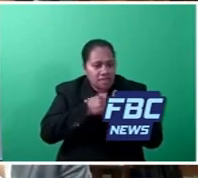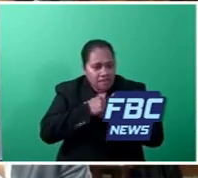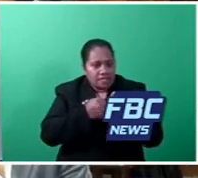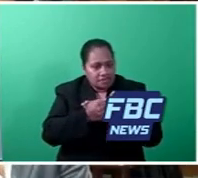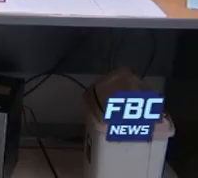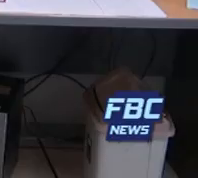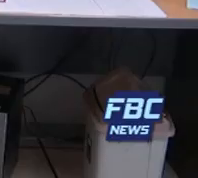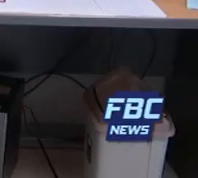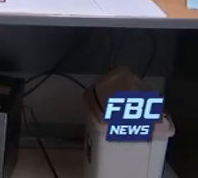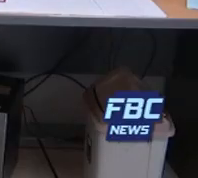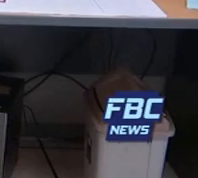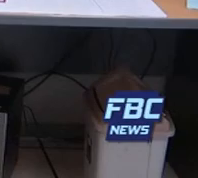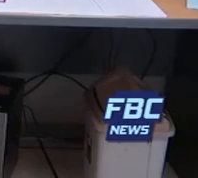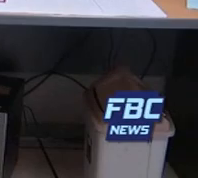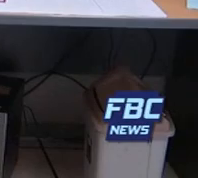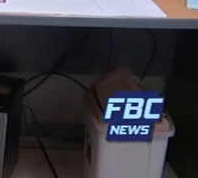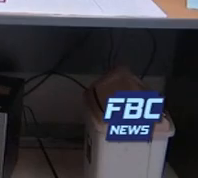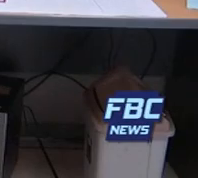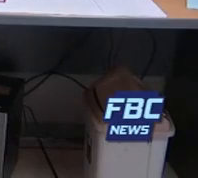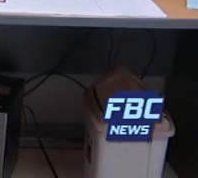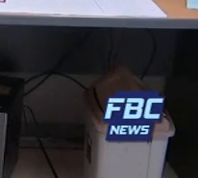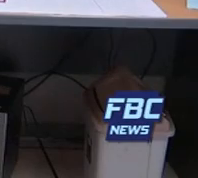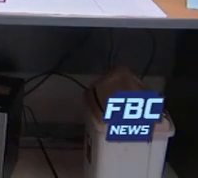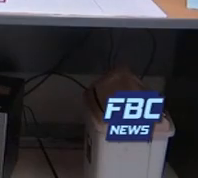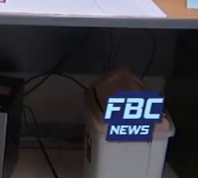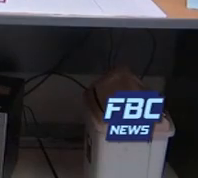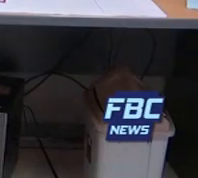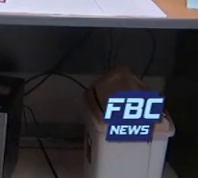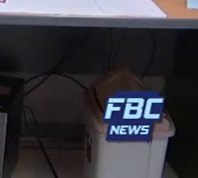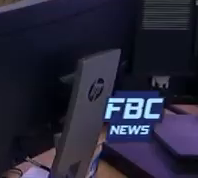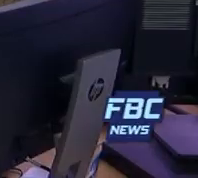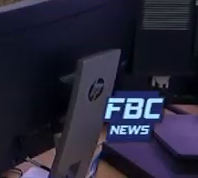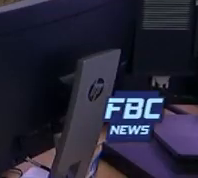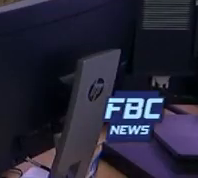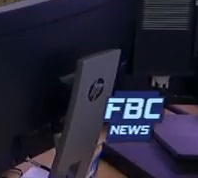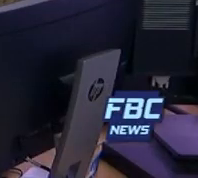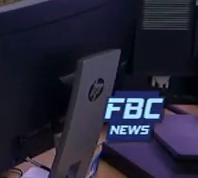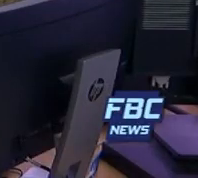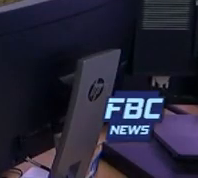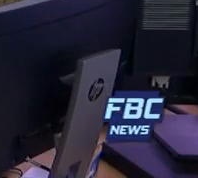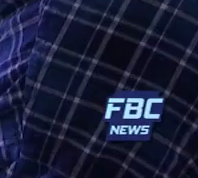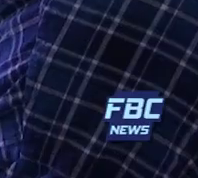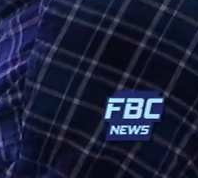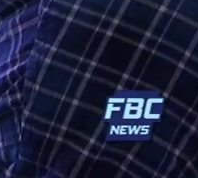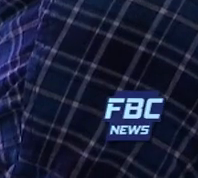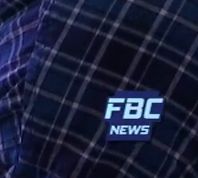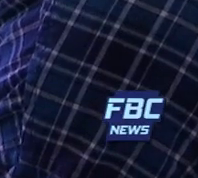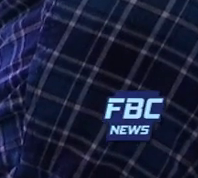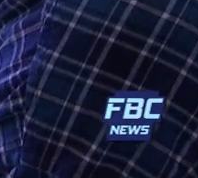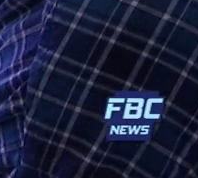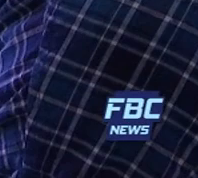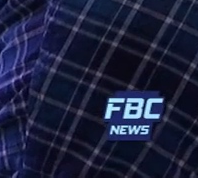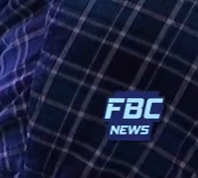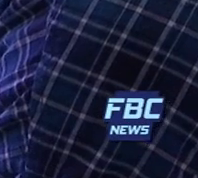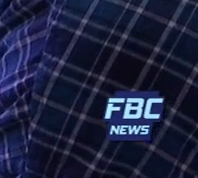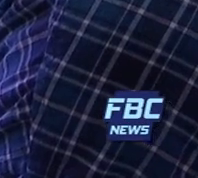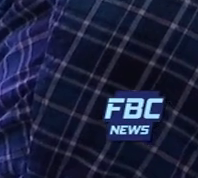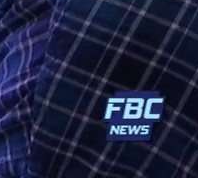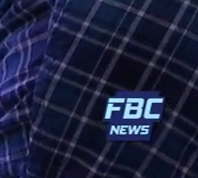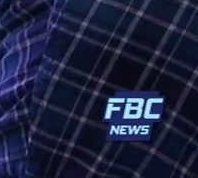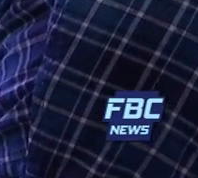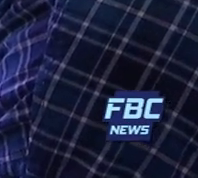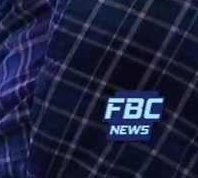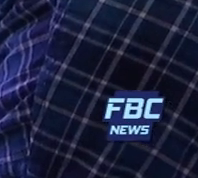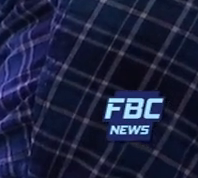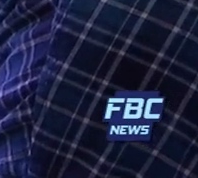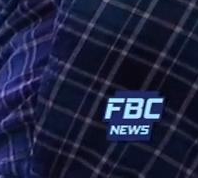country. Usamate also highlighted that the Met Office now has a hydrology unit which keeps track of rainfall in major